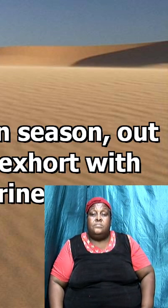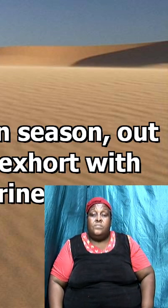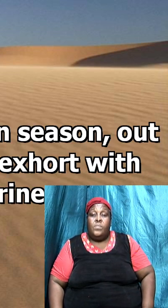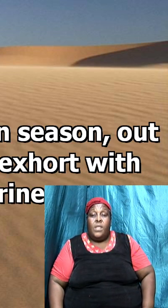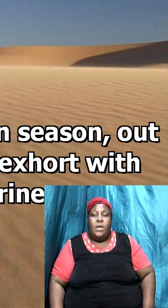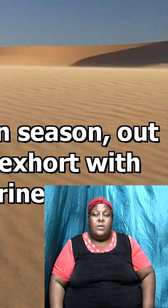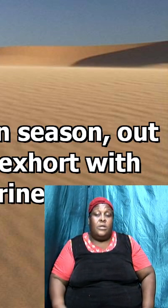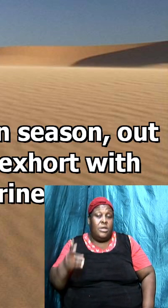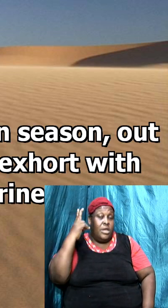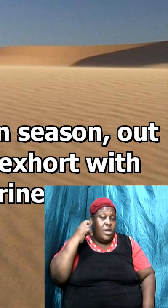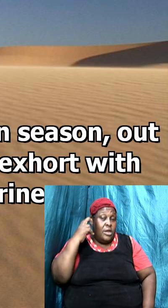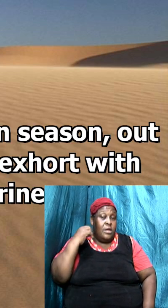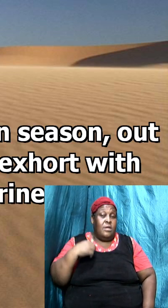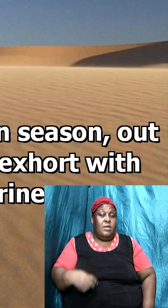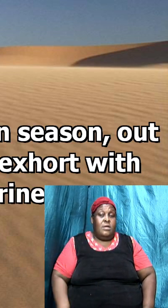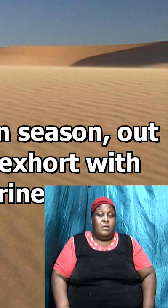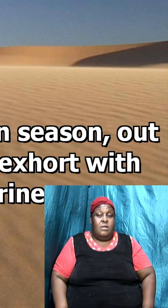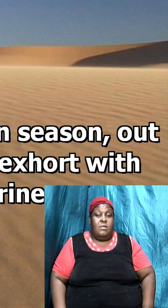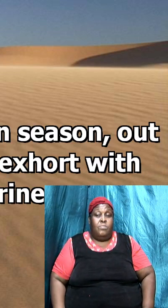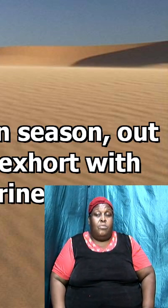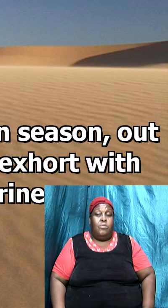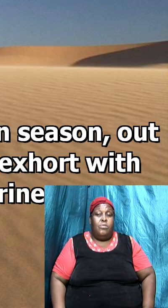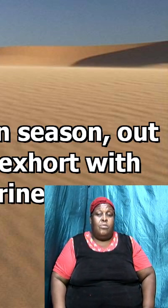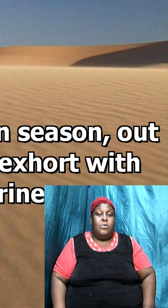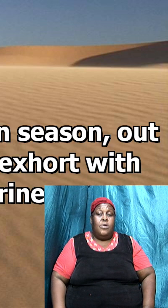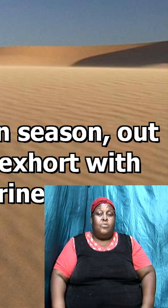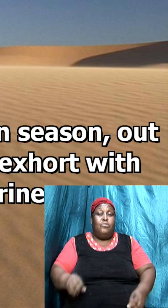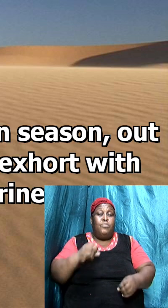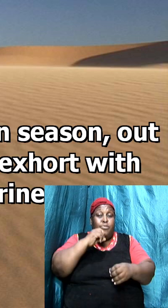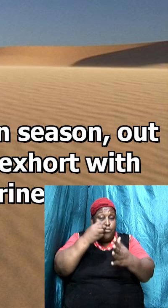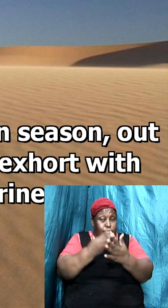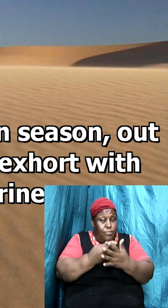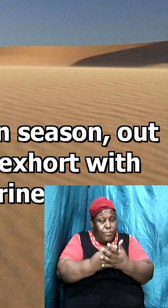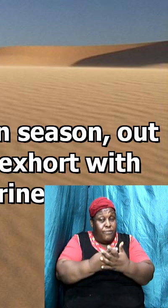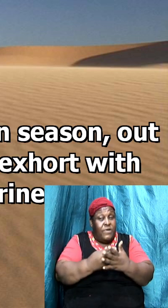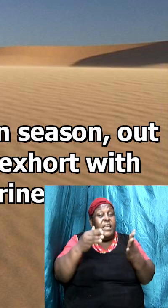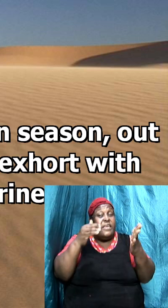And you hear what I'm saying? Oh, you must do with the word. Reprove,